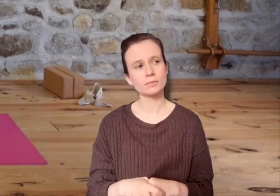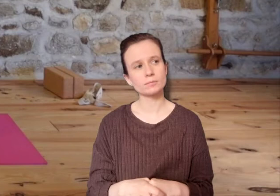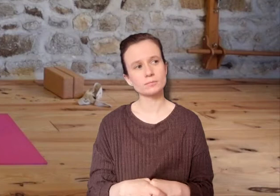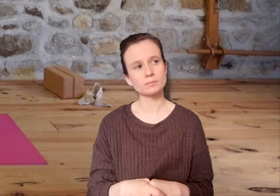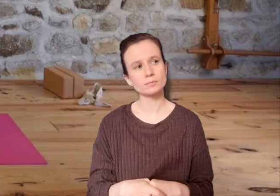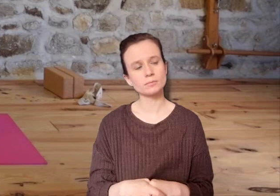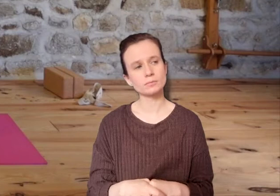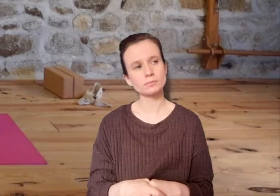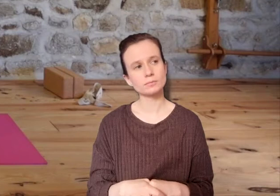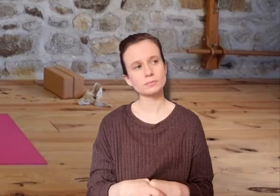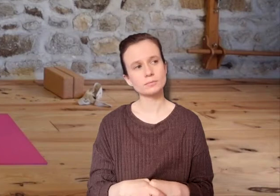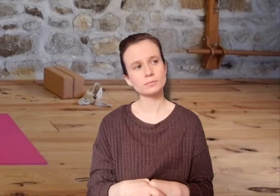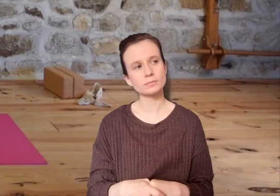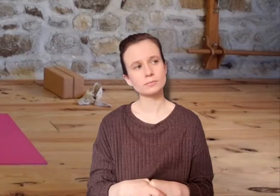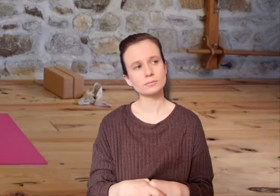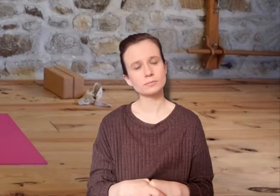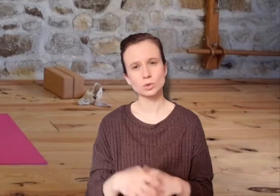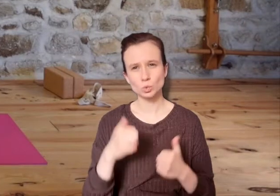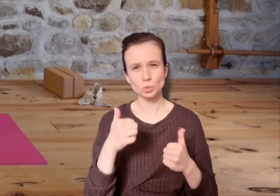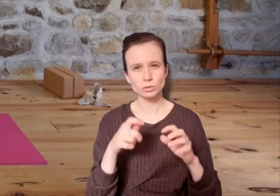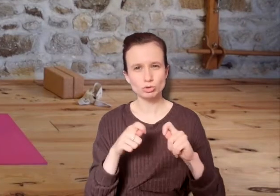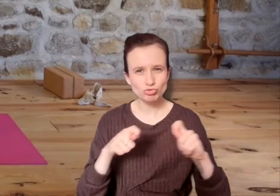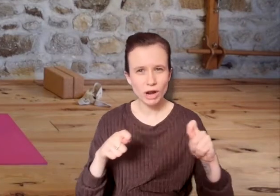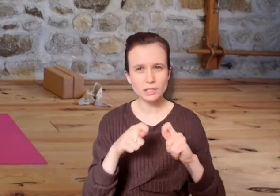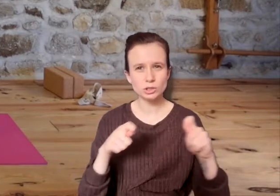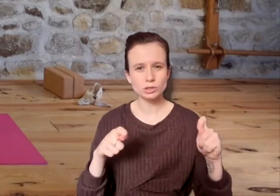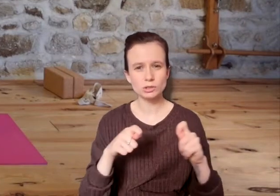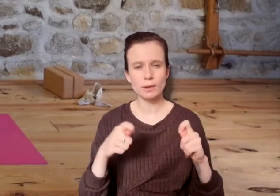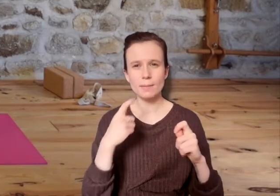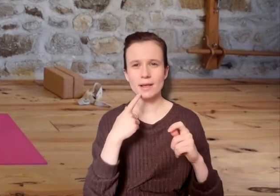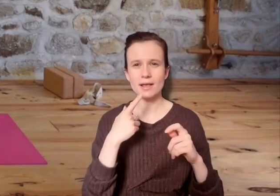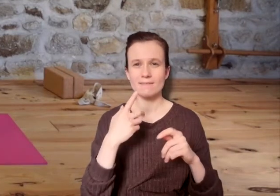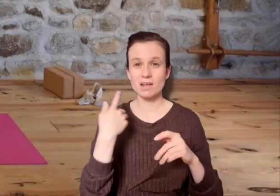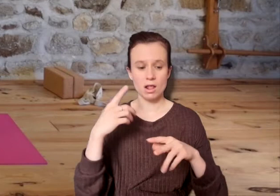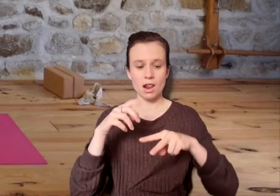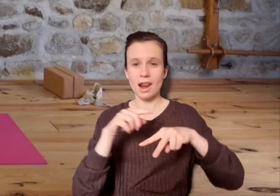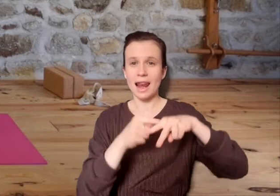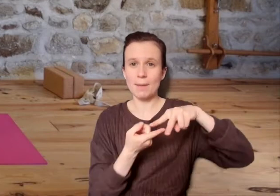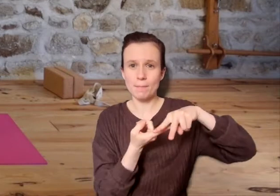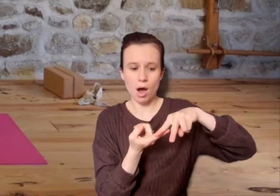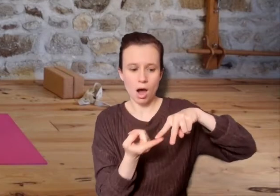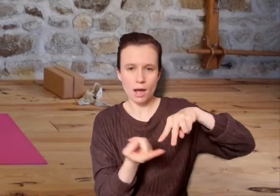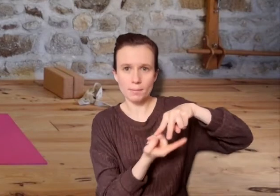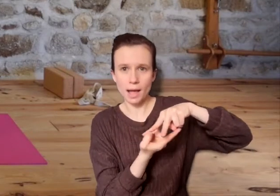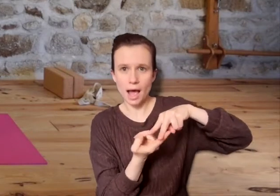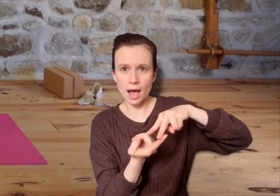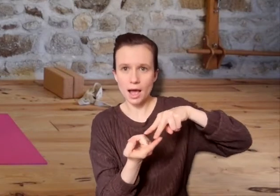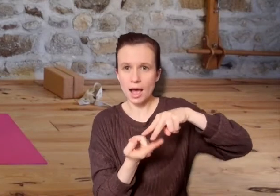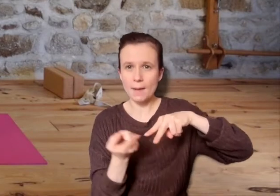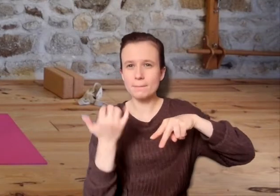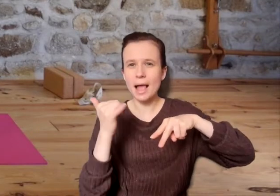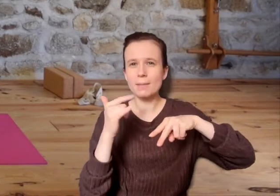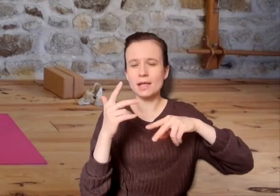This should be a nice, good stretch, probably mostly in the backs of the legs, potentially in the lower back.